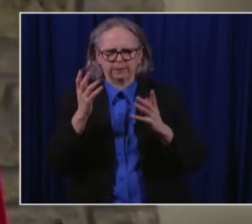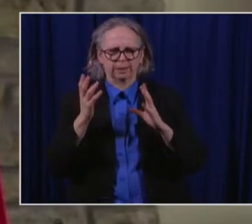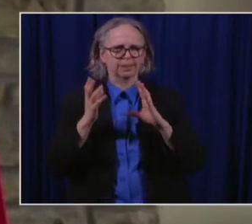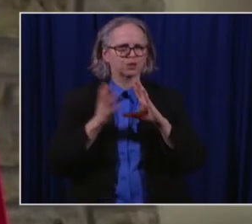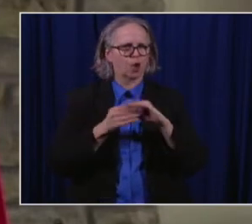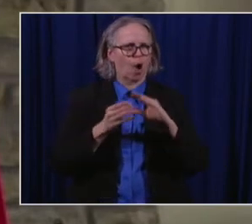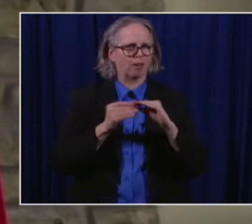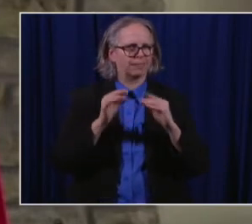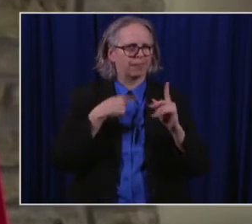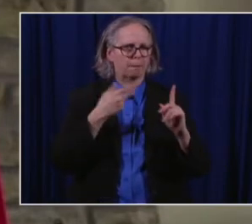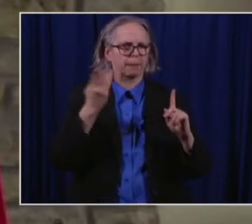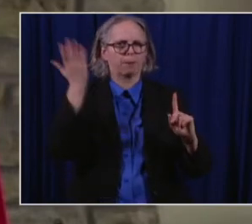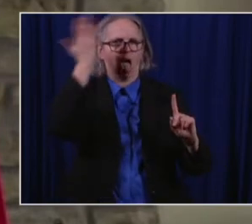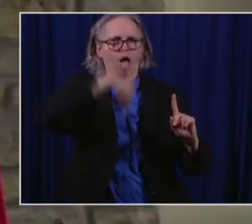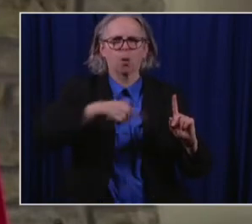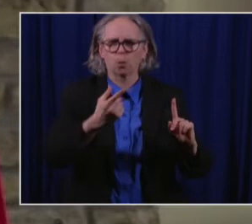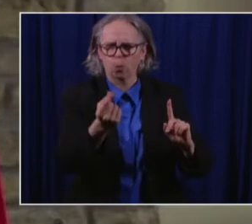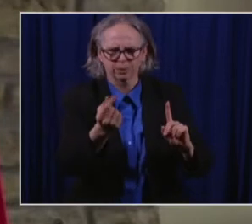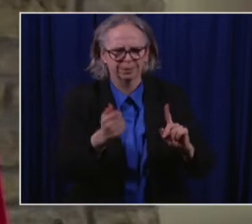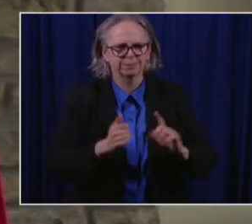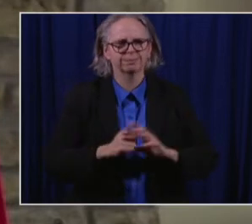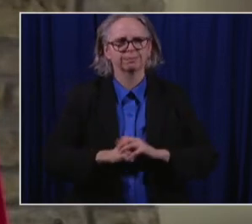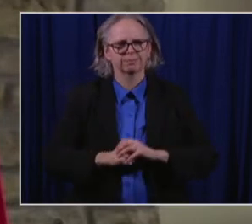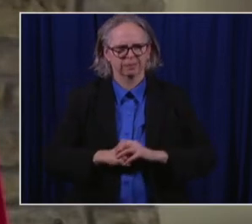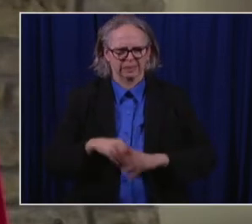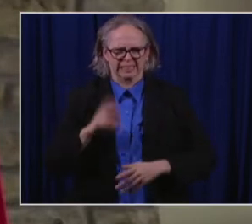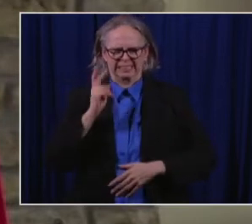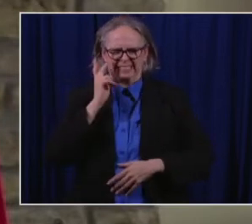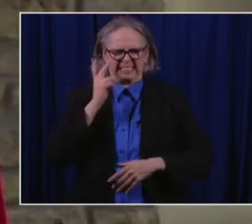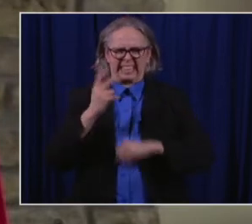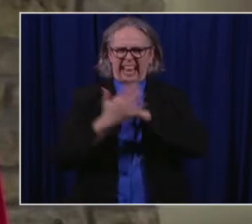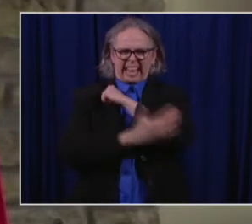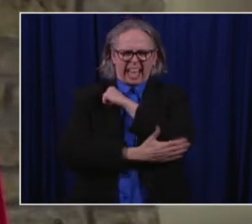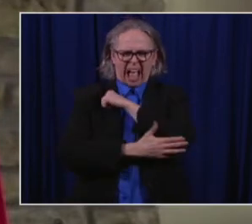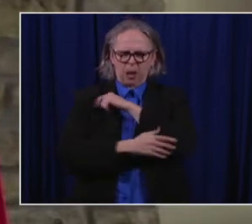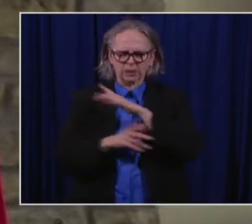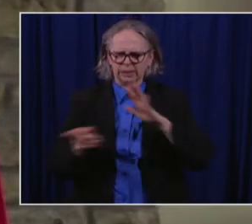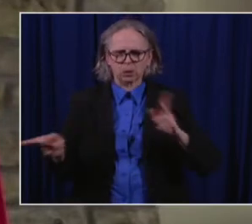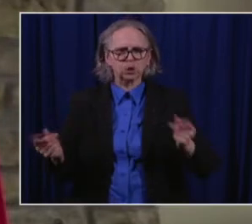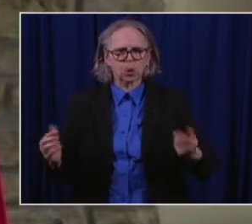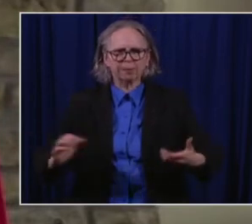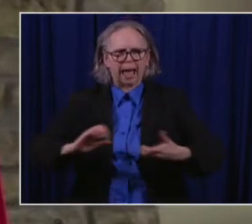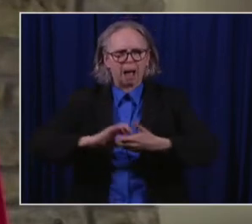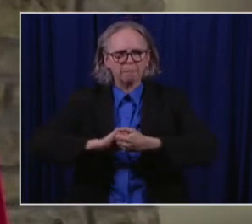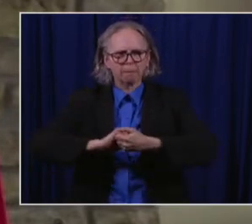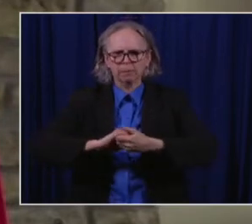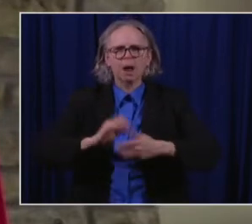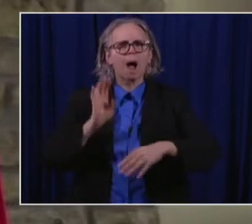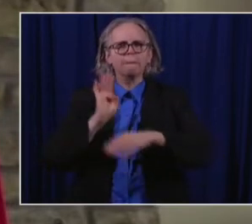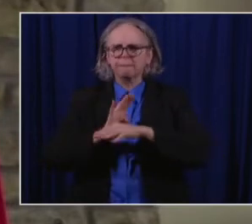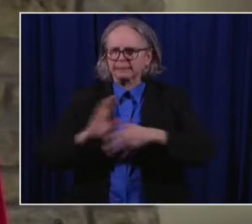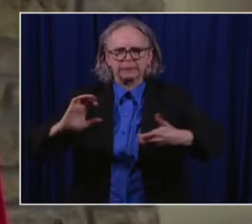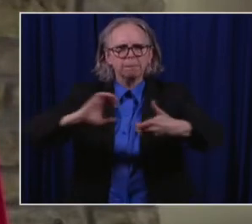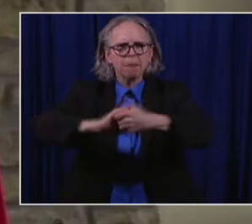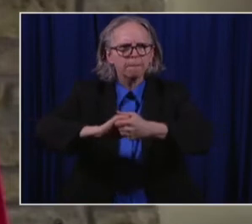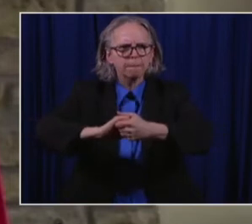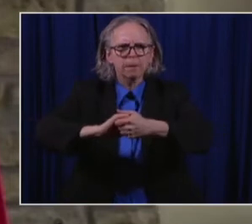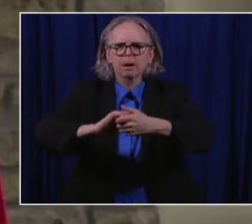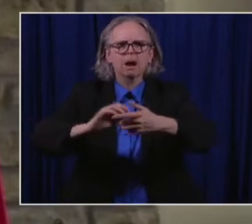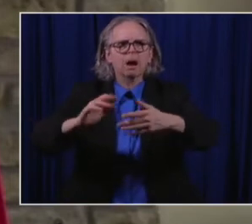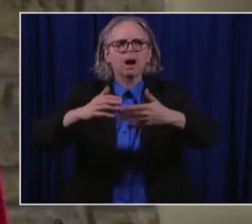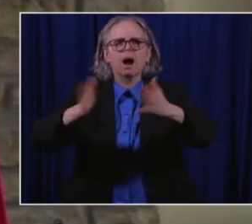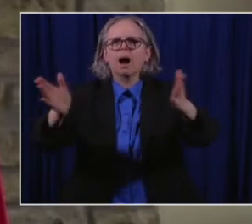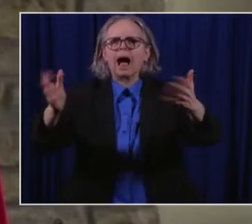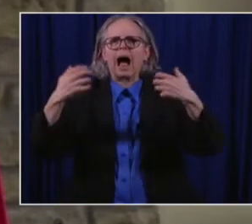seeing counties come together, people come together from the business sector, from the public sector, the faith-based